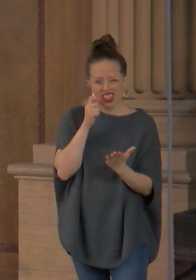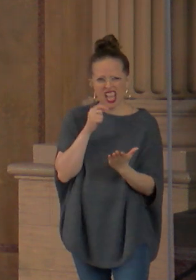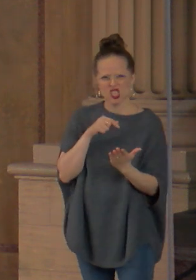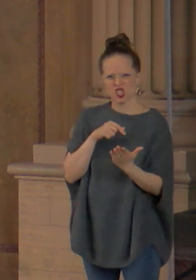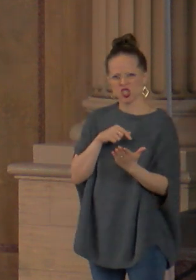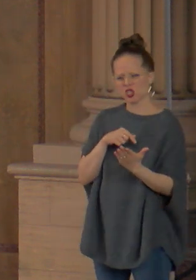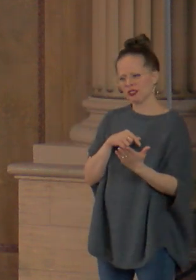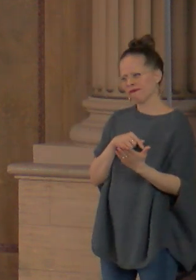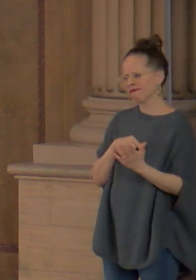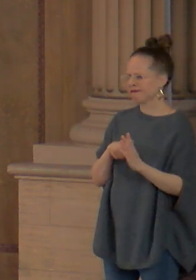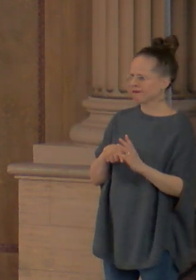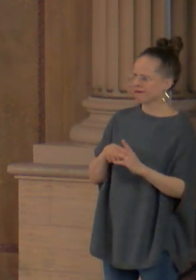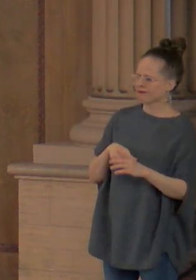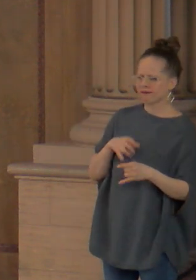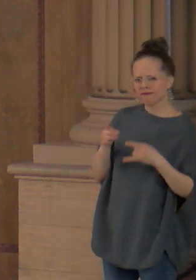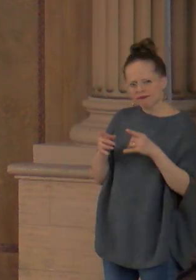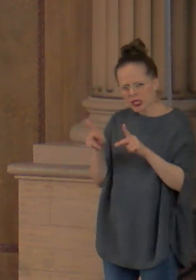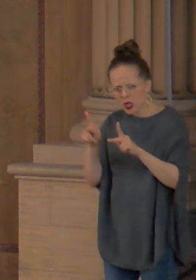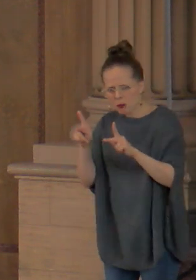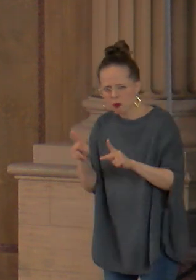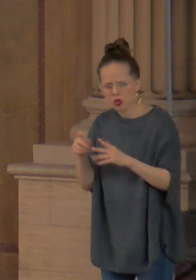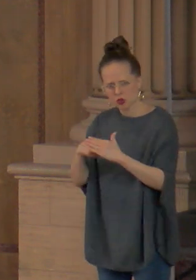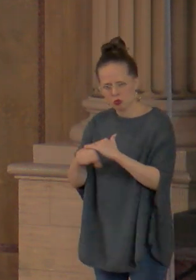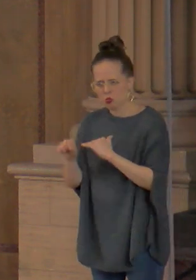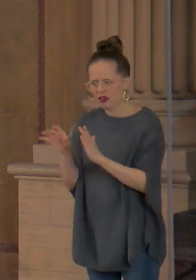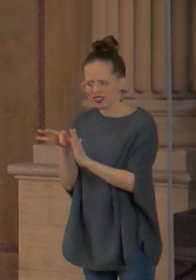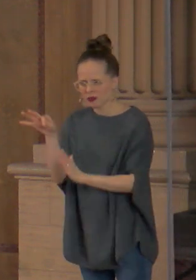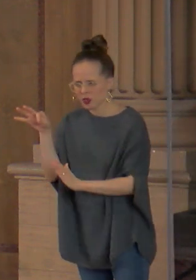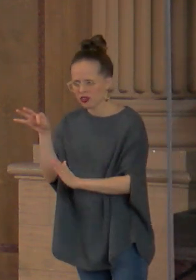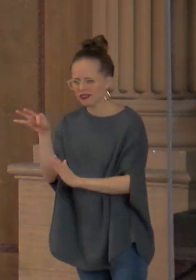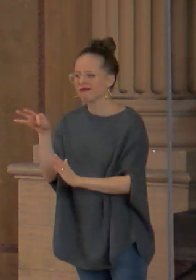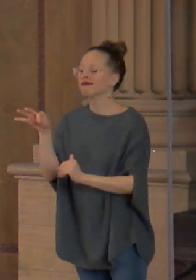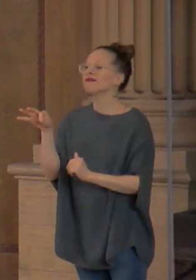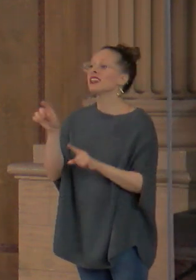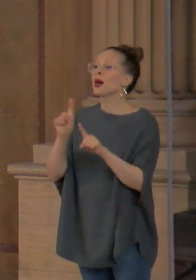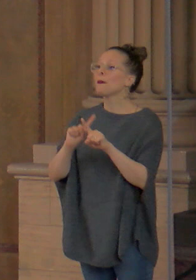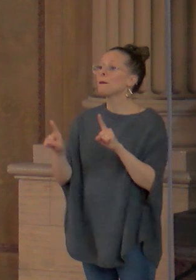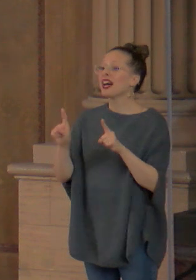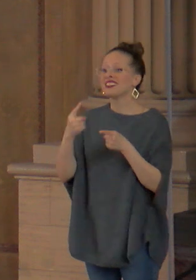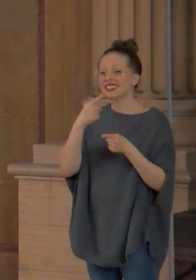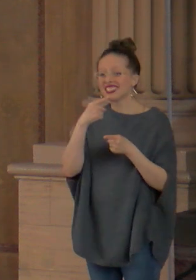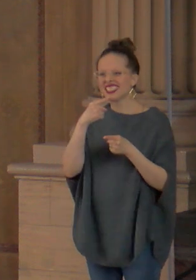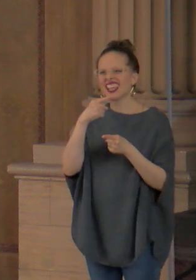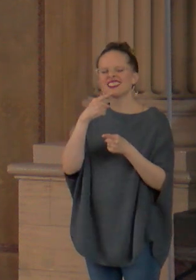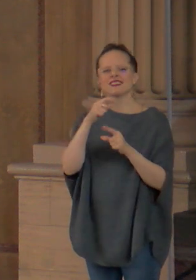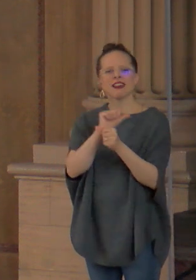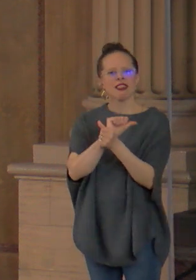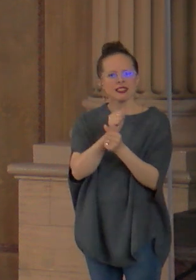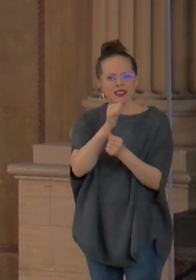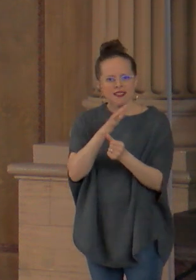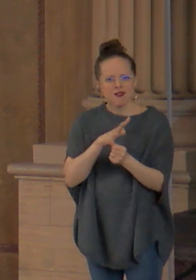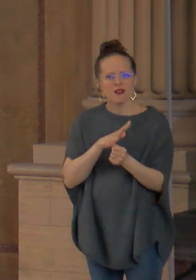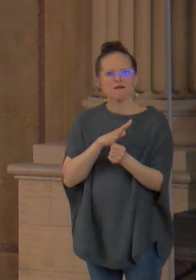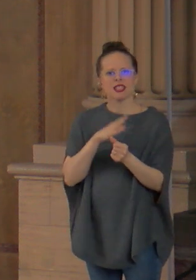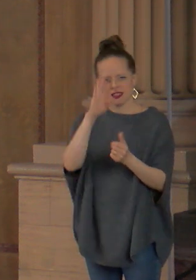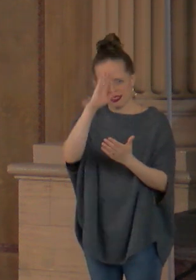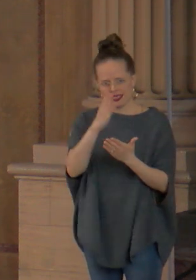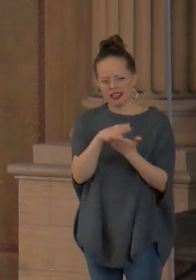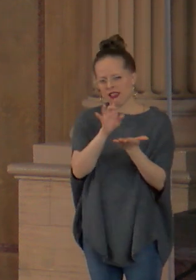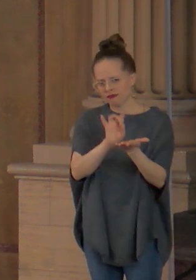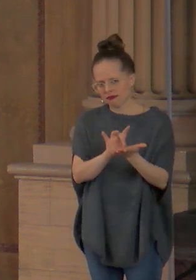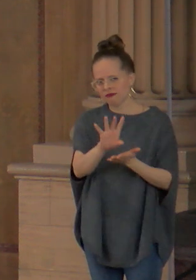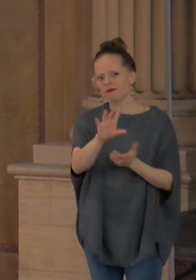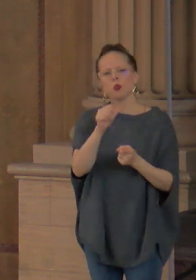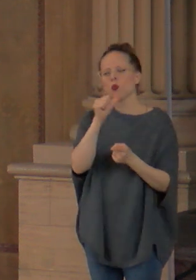according to the spirit so also it is now. But what does the scripture say? Cast out the slave woman and her son for the son of the slave woman shall not inherit